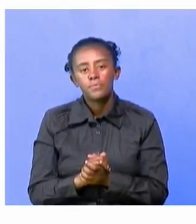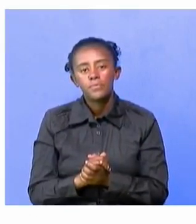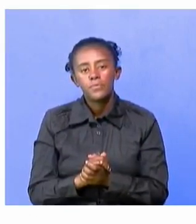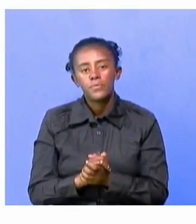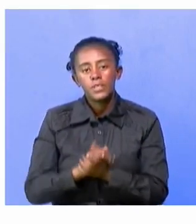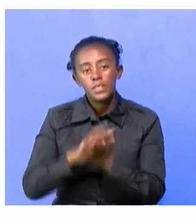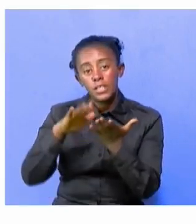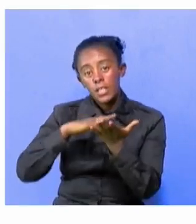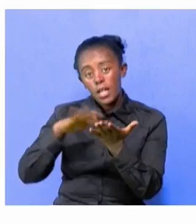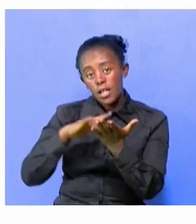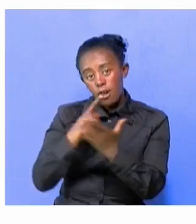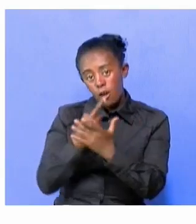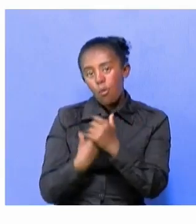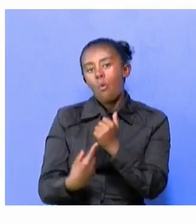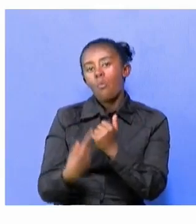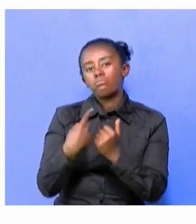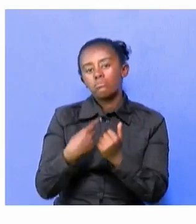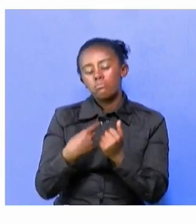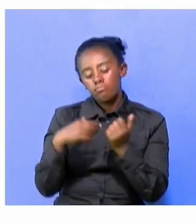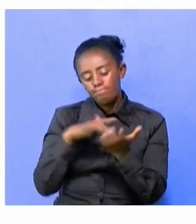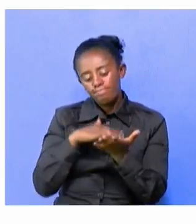starting alone